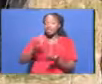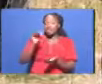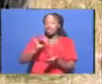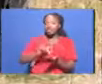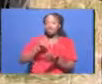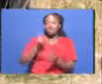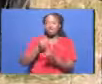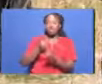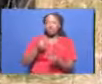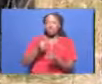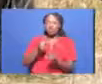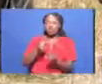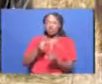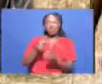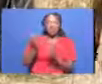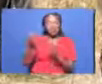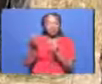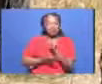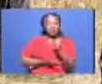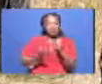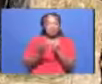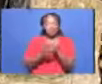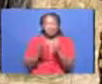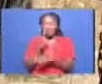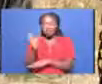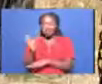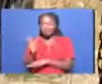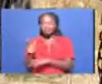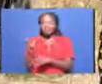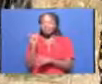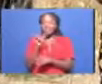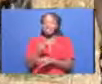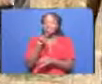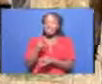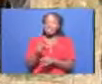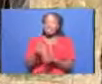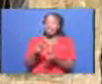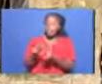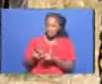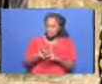deforestation as each member acts as a gatekeeper.